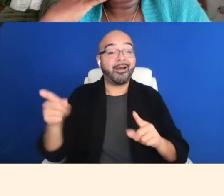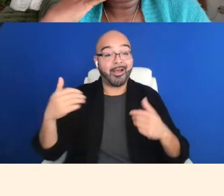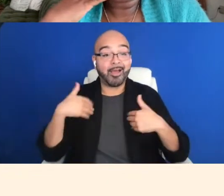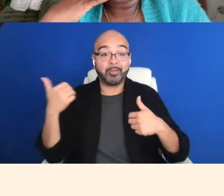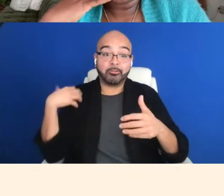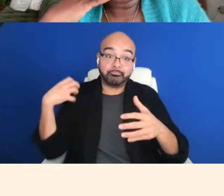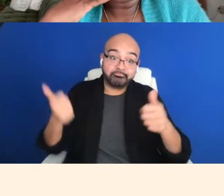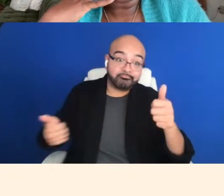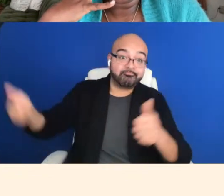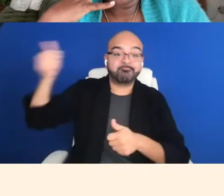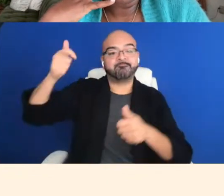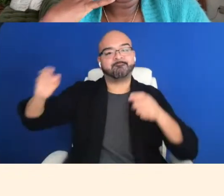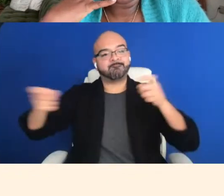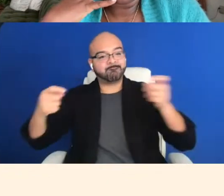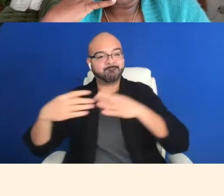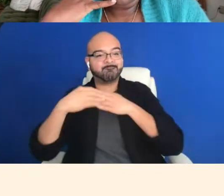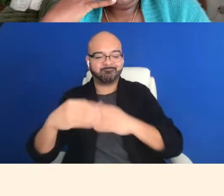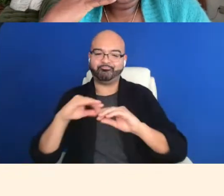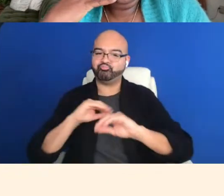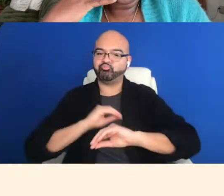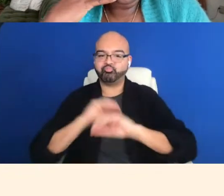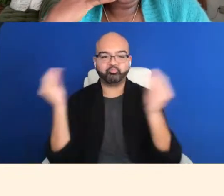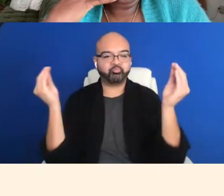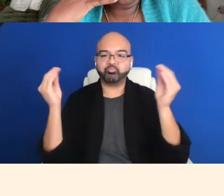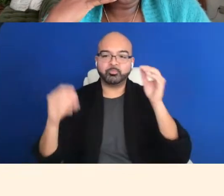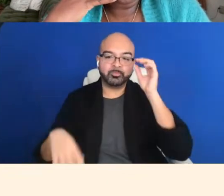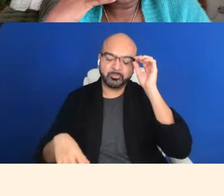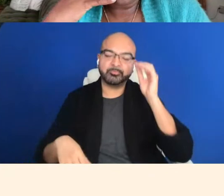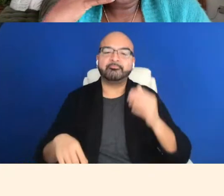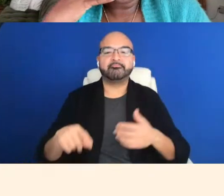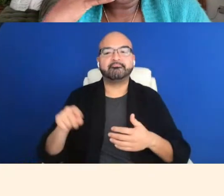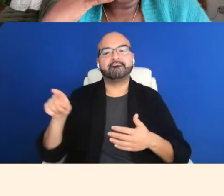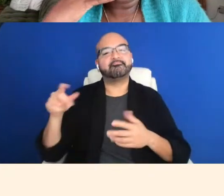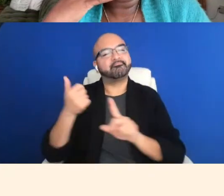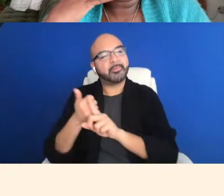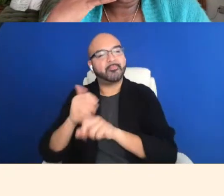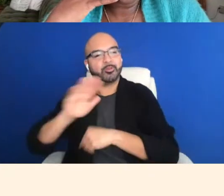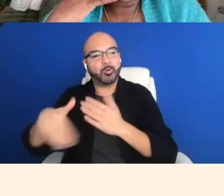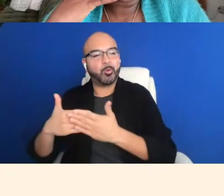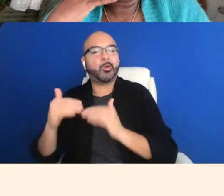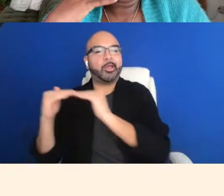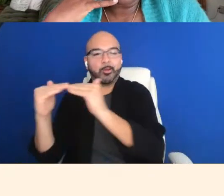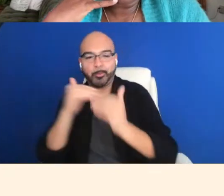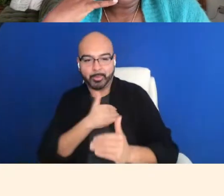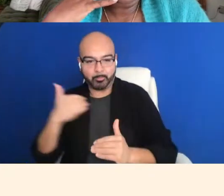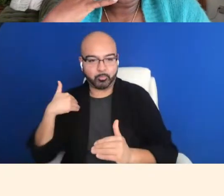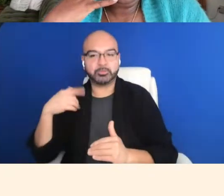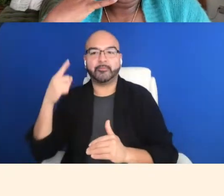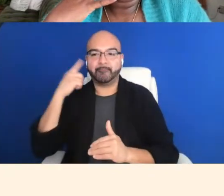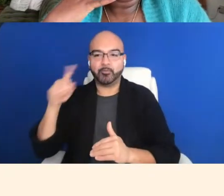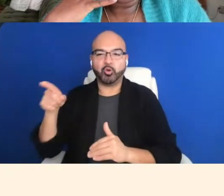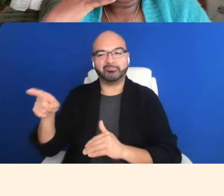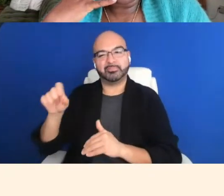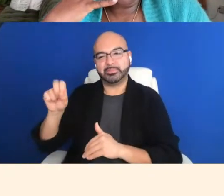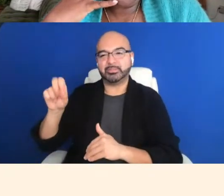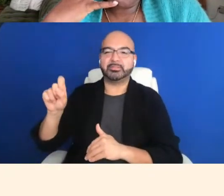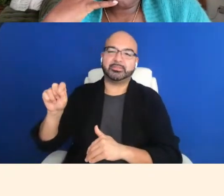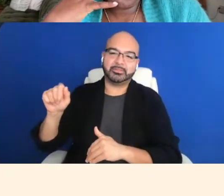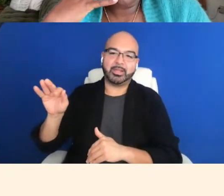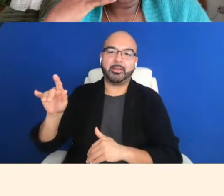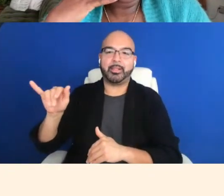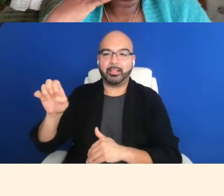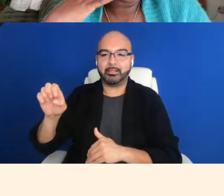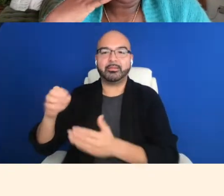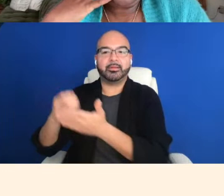that leads or overdetermines their work. These are equal members of the Sustainable Economies Law Center that run their